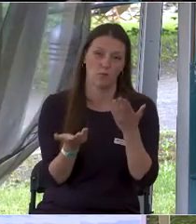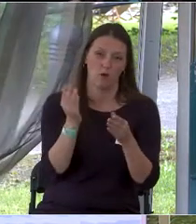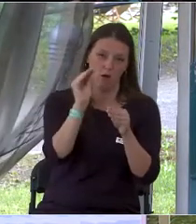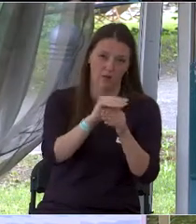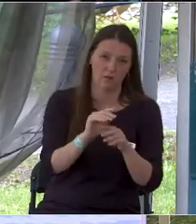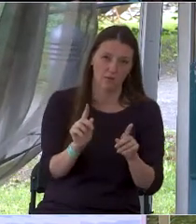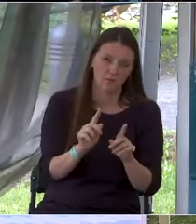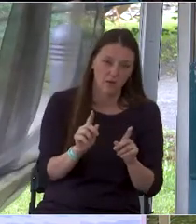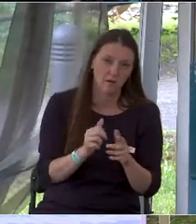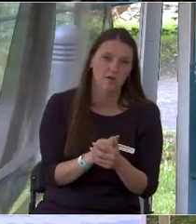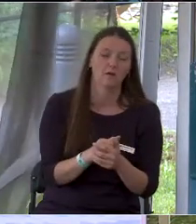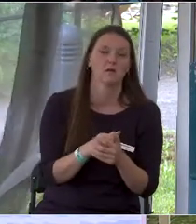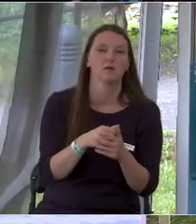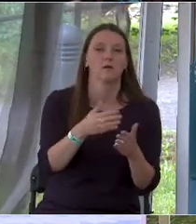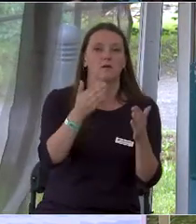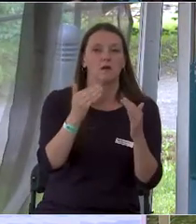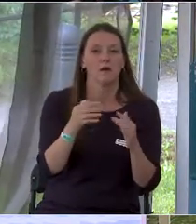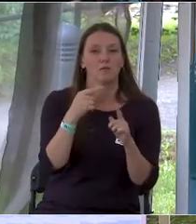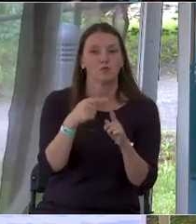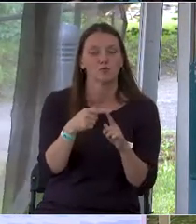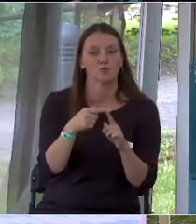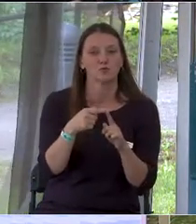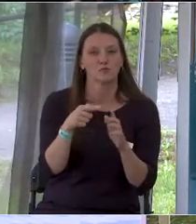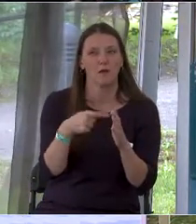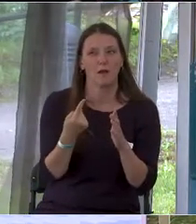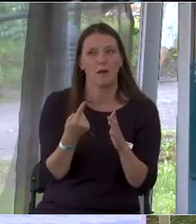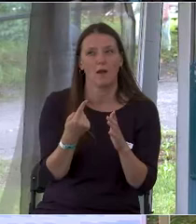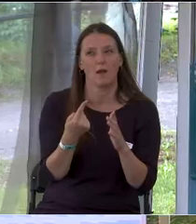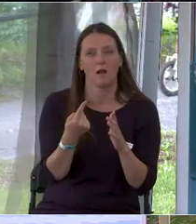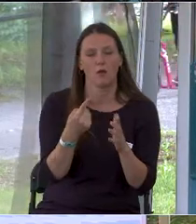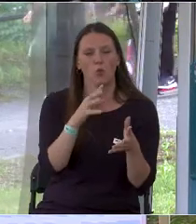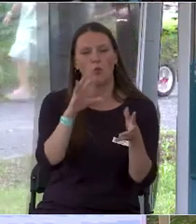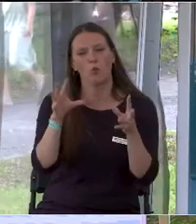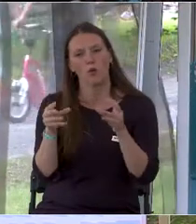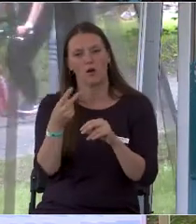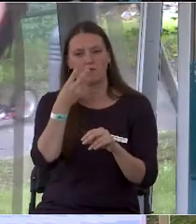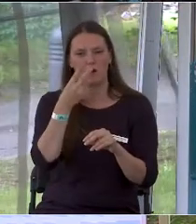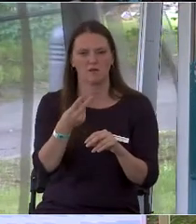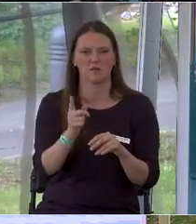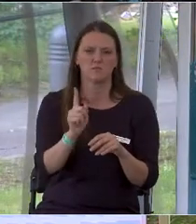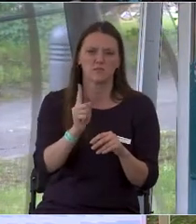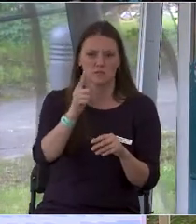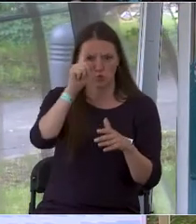also give you a clue of what the cornerstone for such